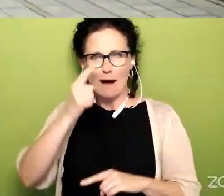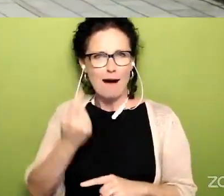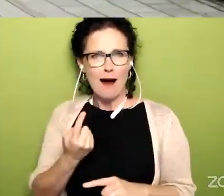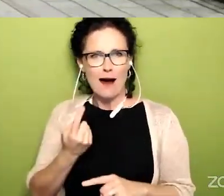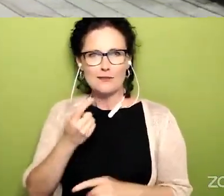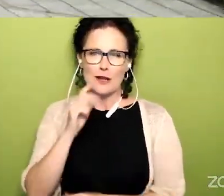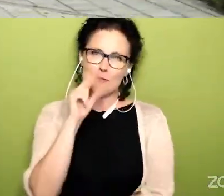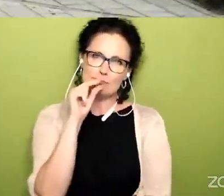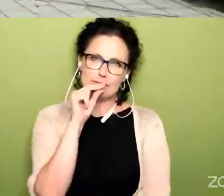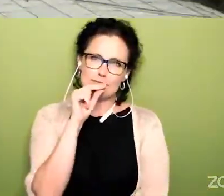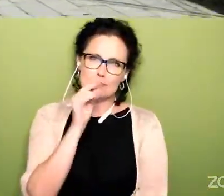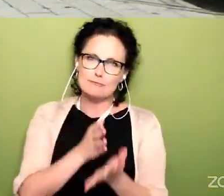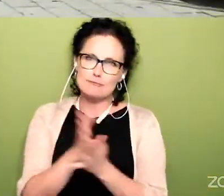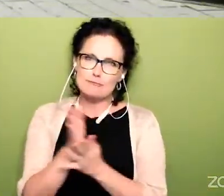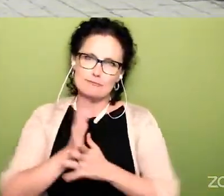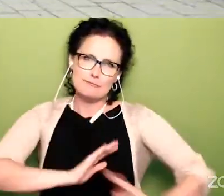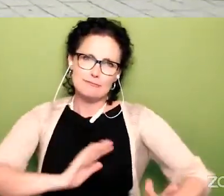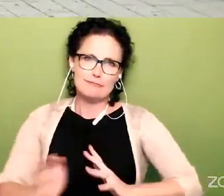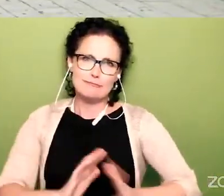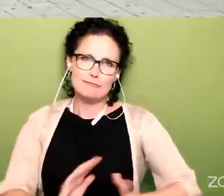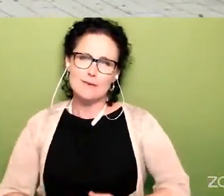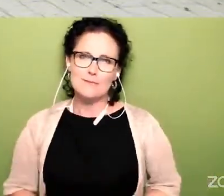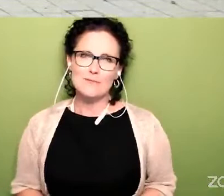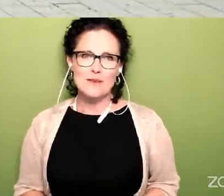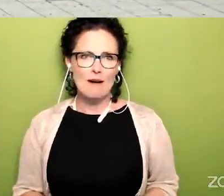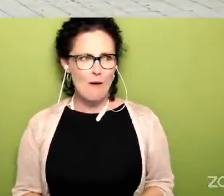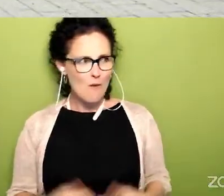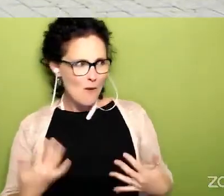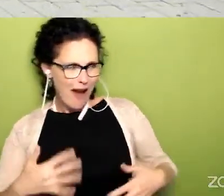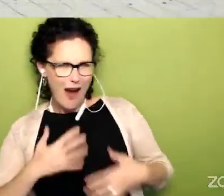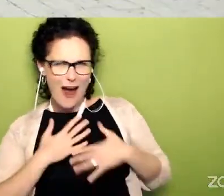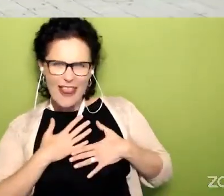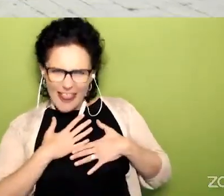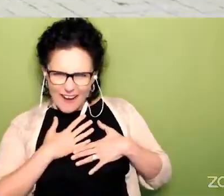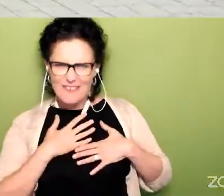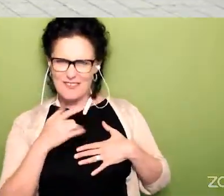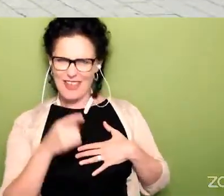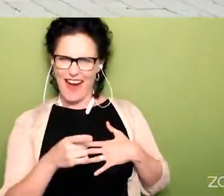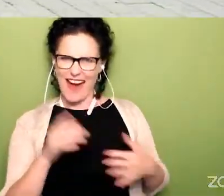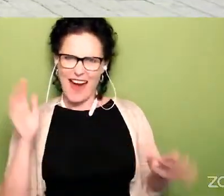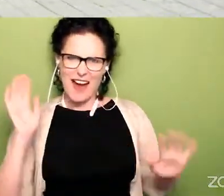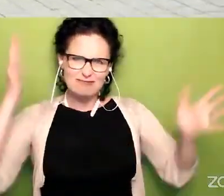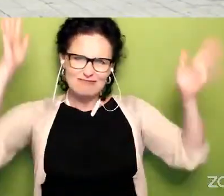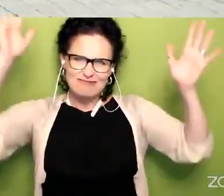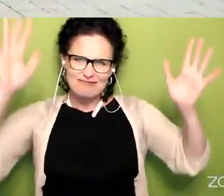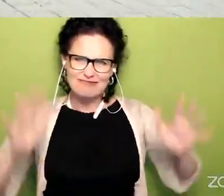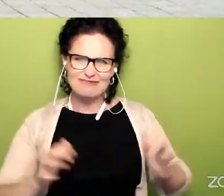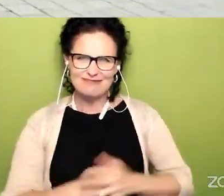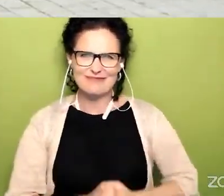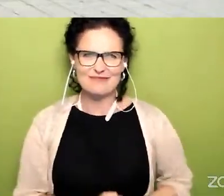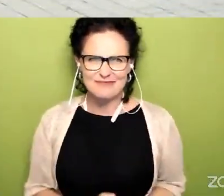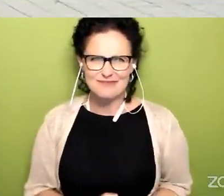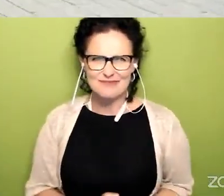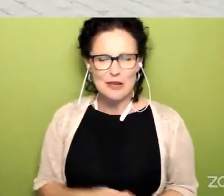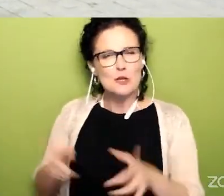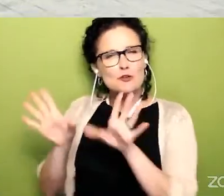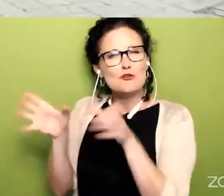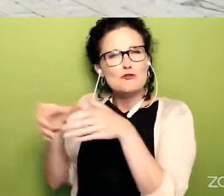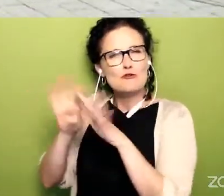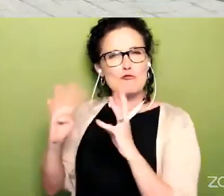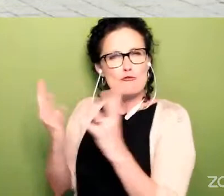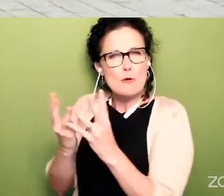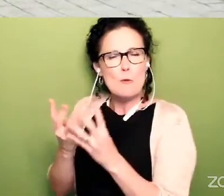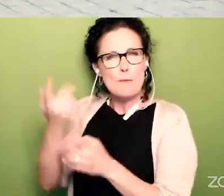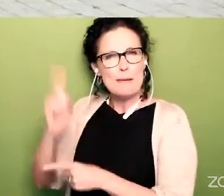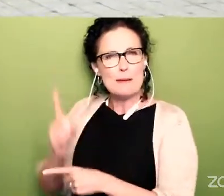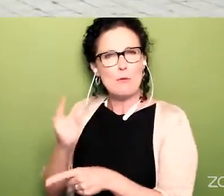exactly what's happening, and I love it. Has it changed the way you guys look at the city? Has it changed the way that you interact